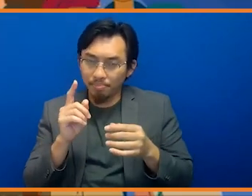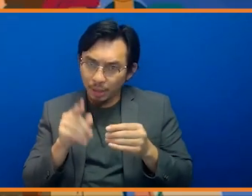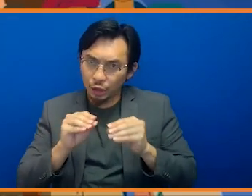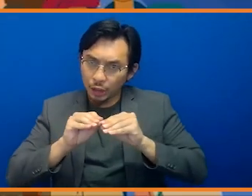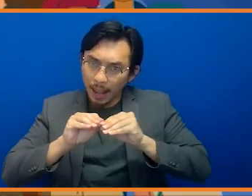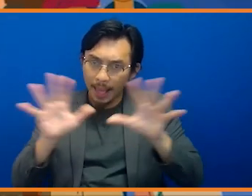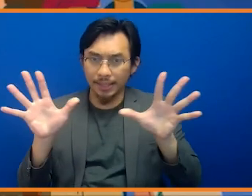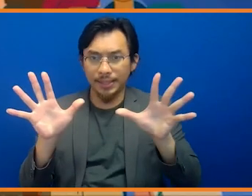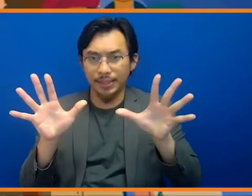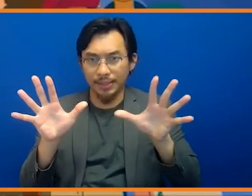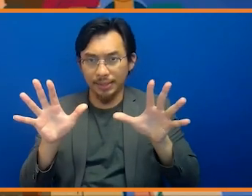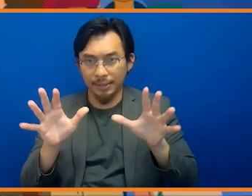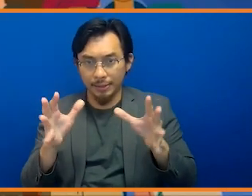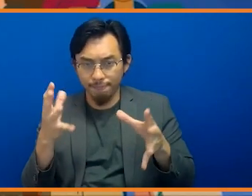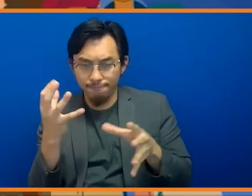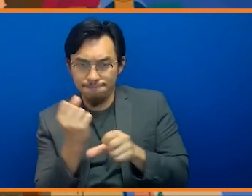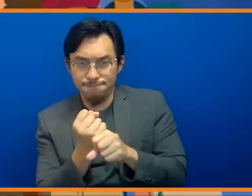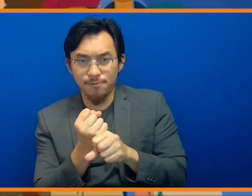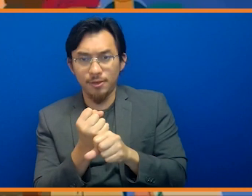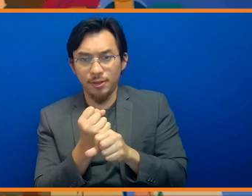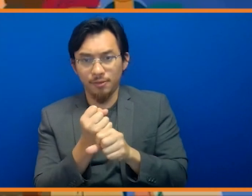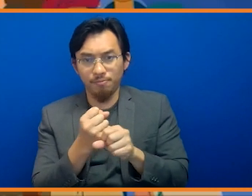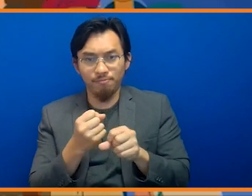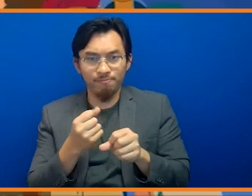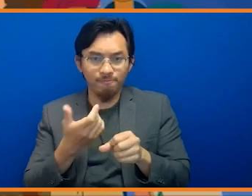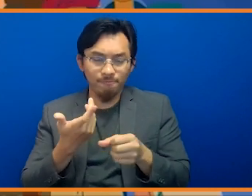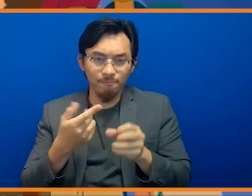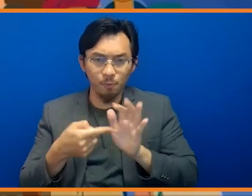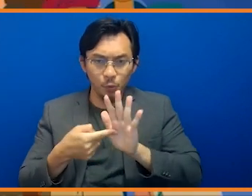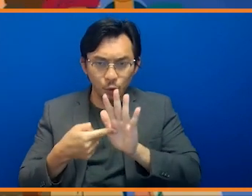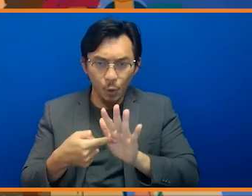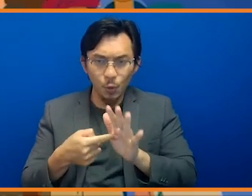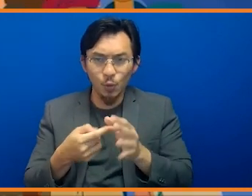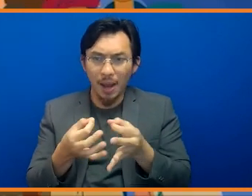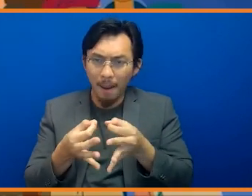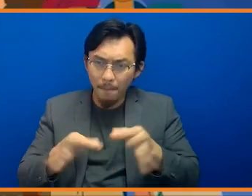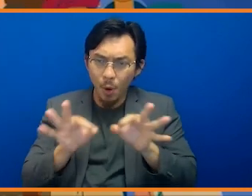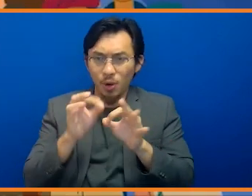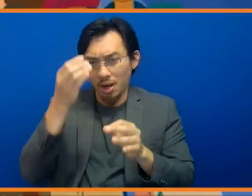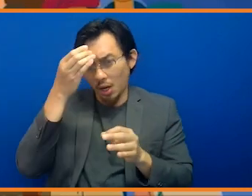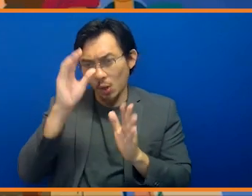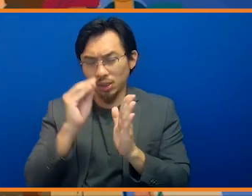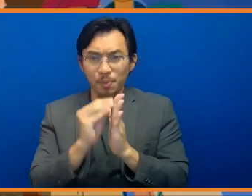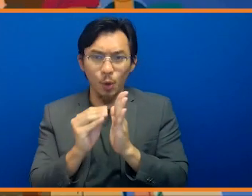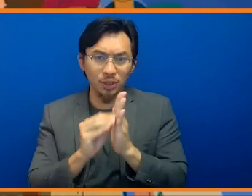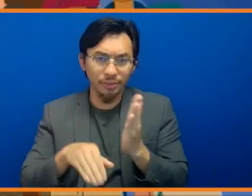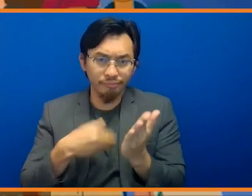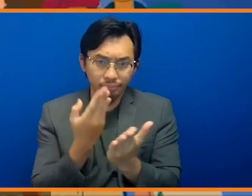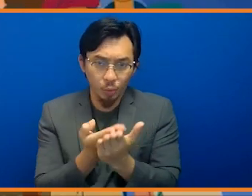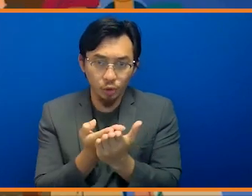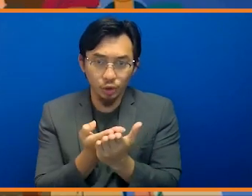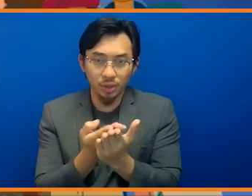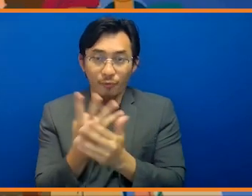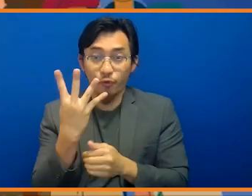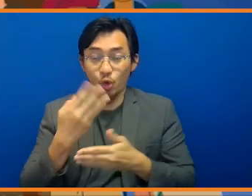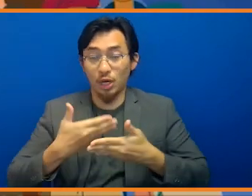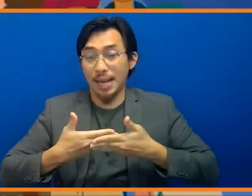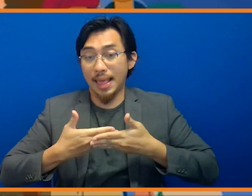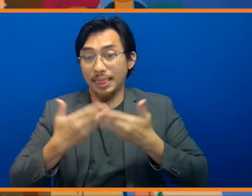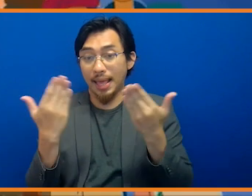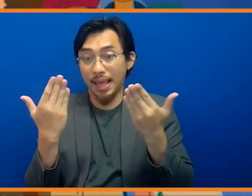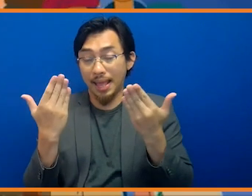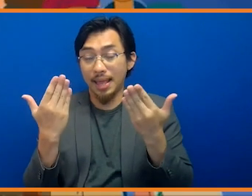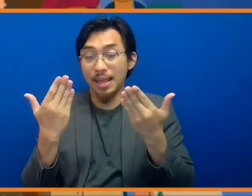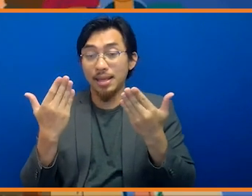concise. Yeah. And just highlight the significance of the concept note proposed. So after the 4